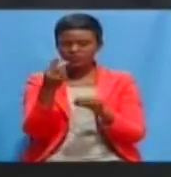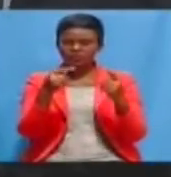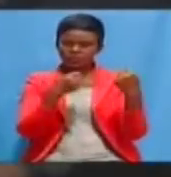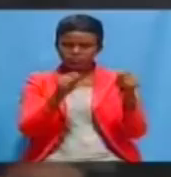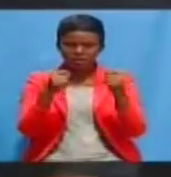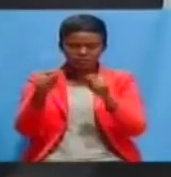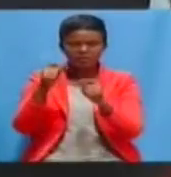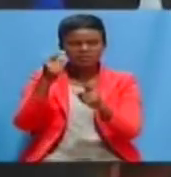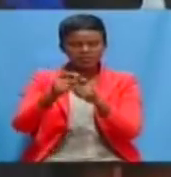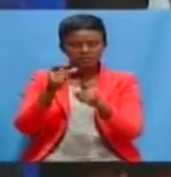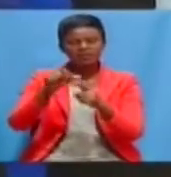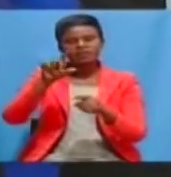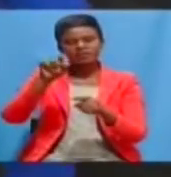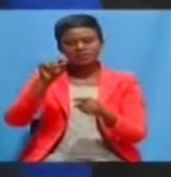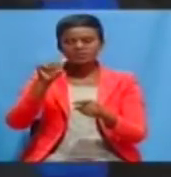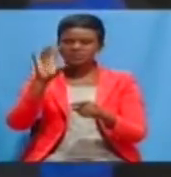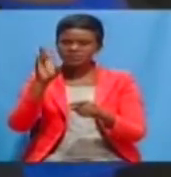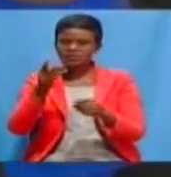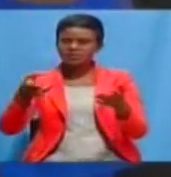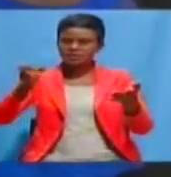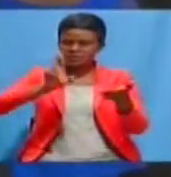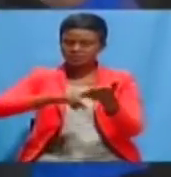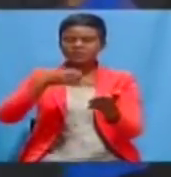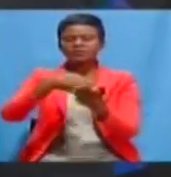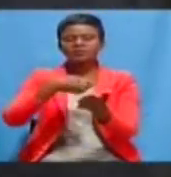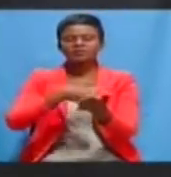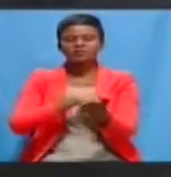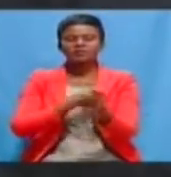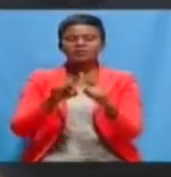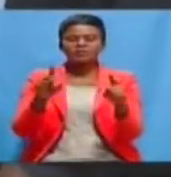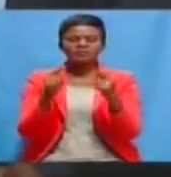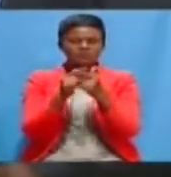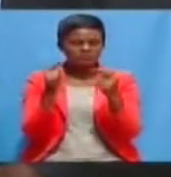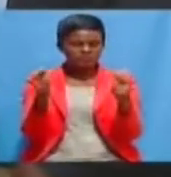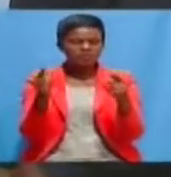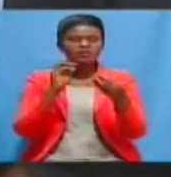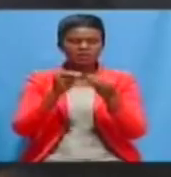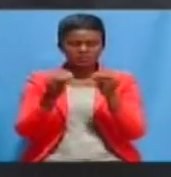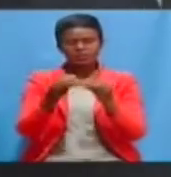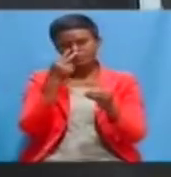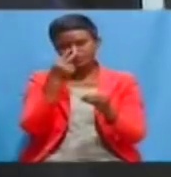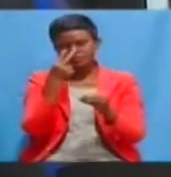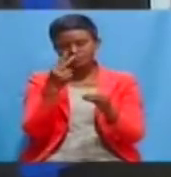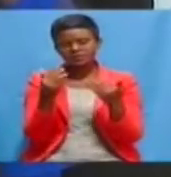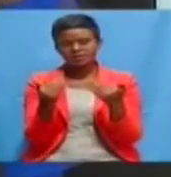the December 2017 repeaters examination, the largest number seen at ZIALE.